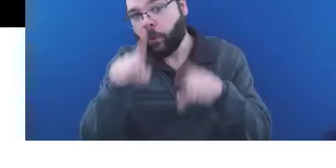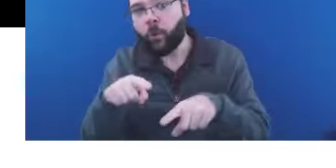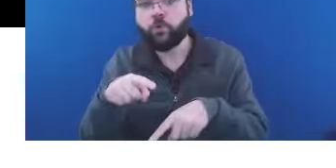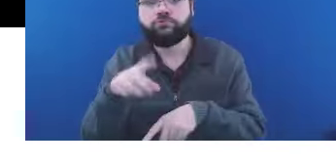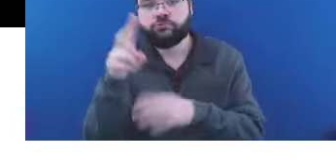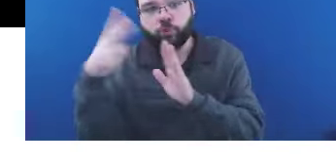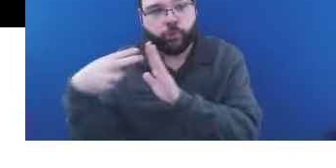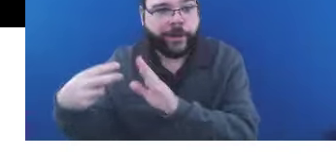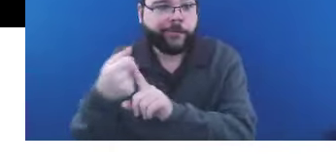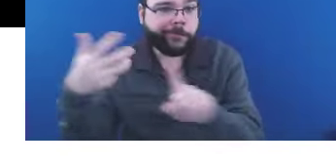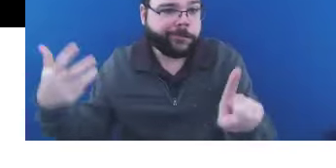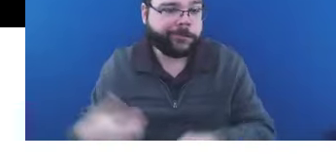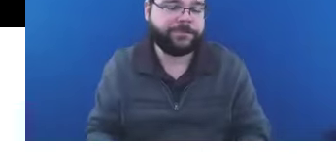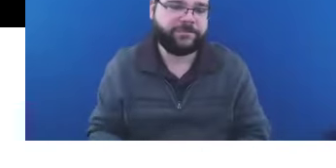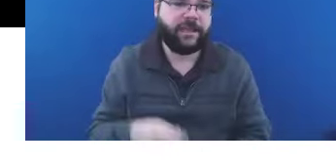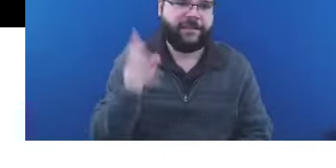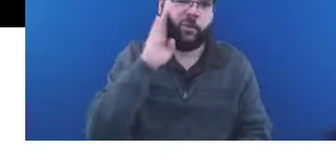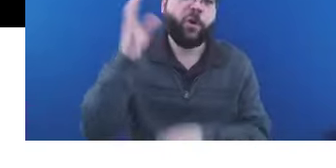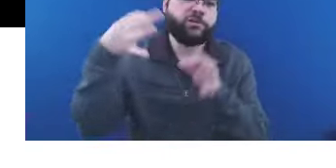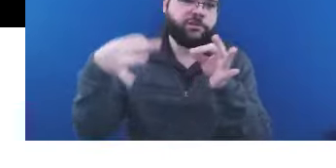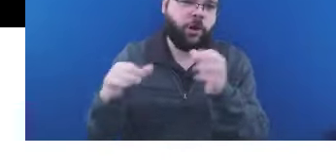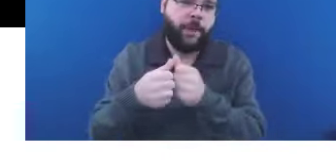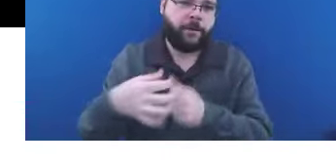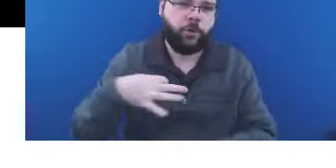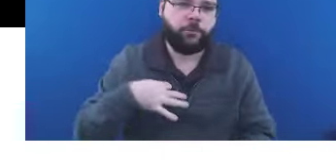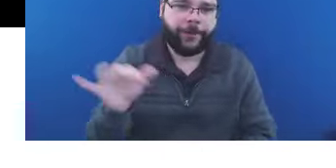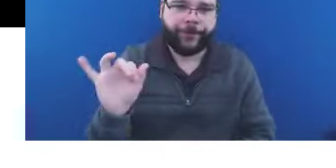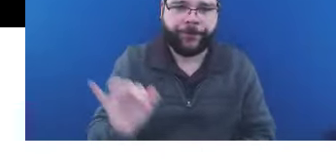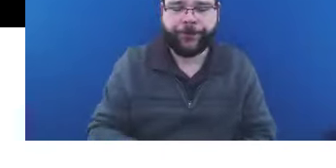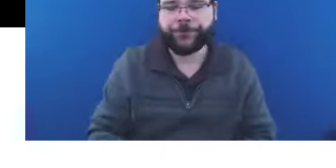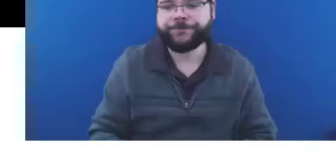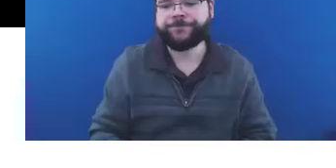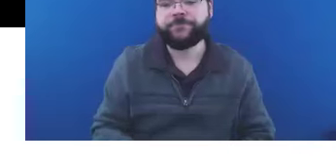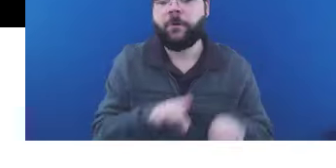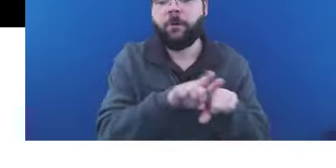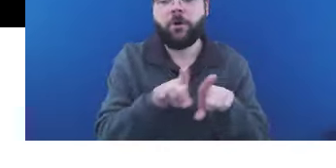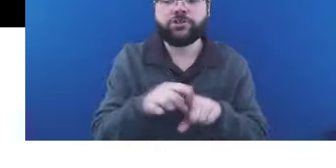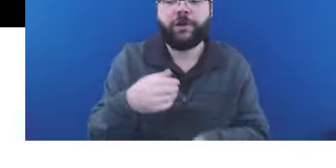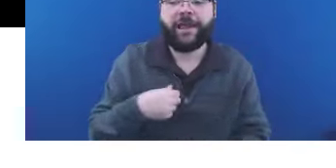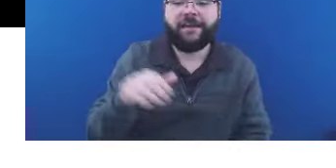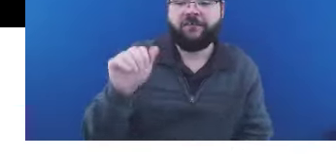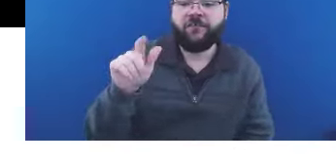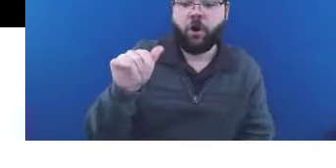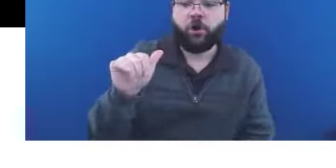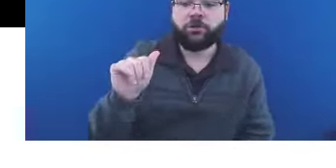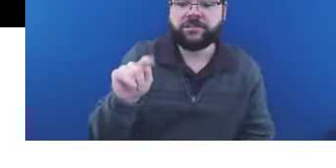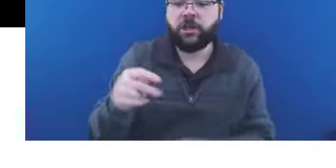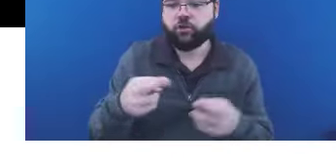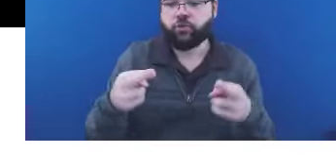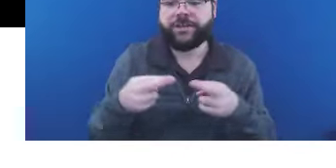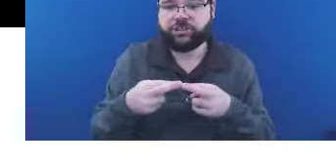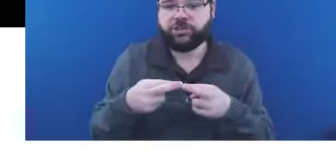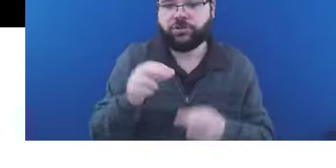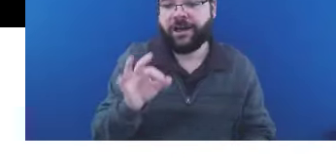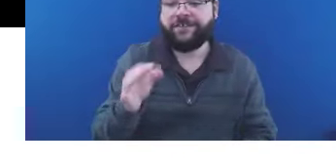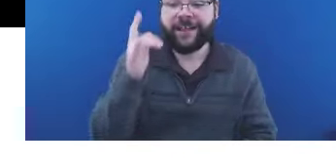do and how to apply. Also on the slide, I have Alta Regional of California for children ages